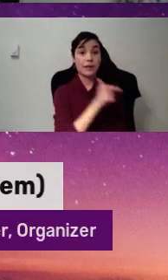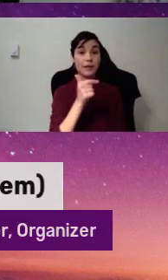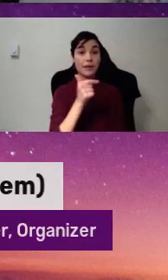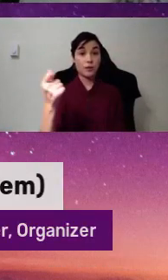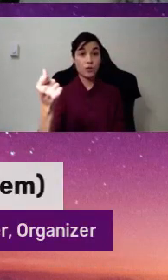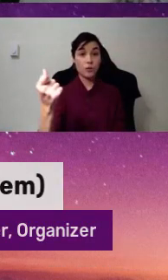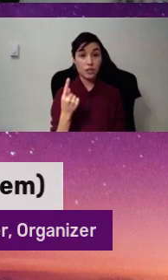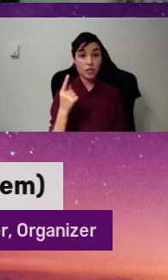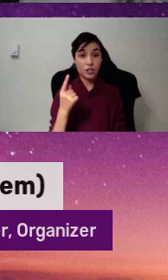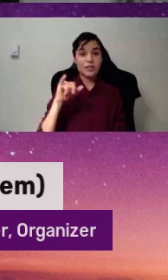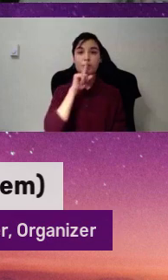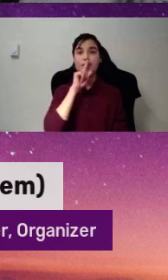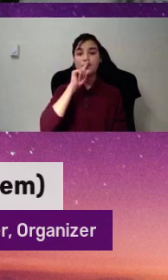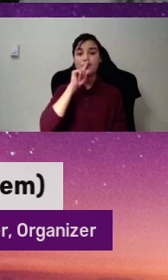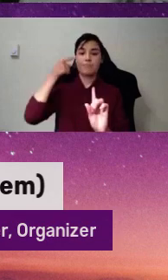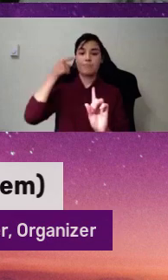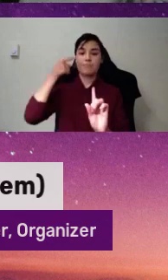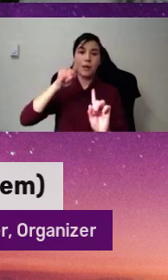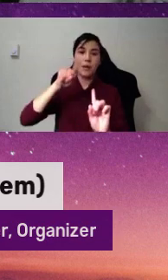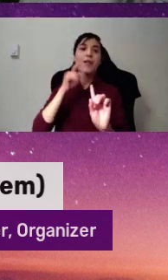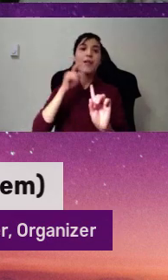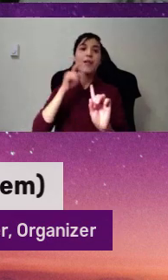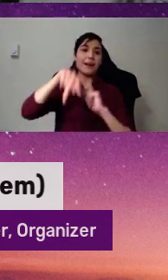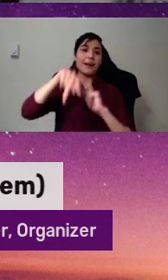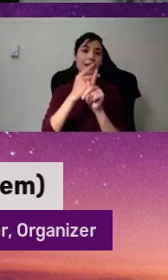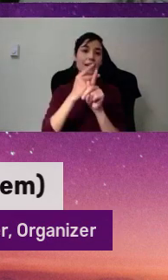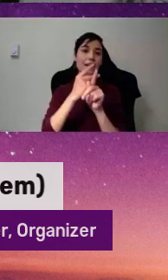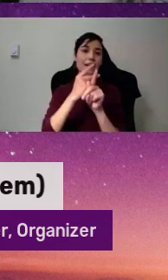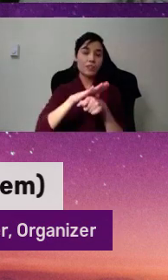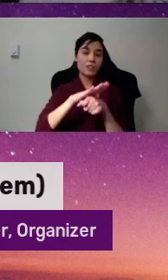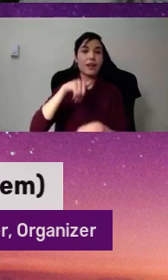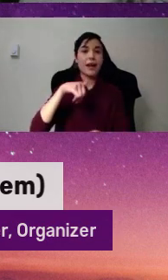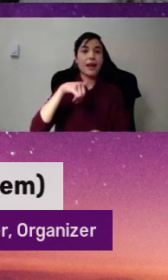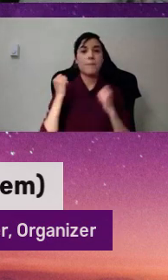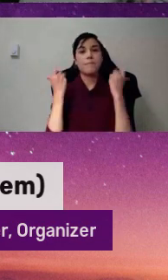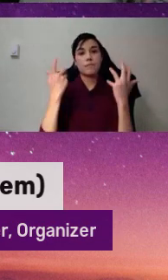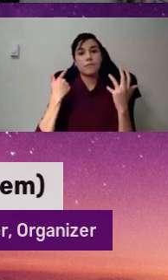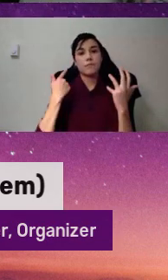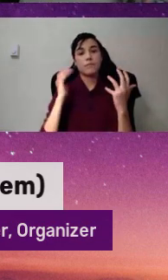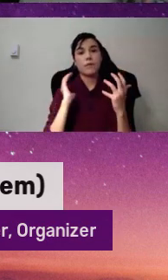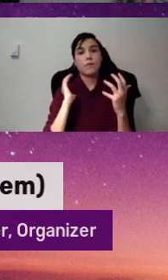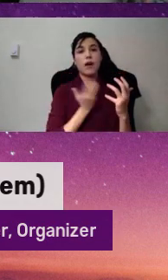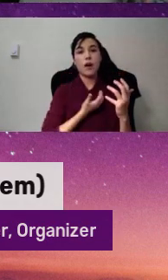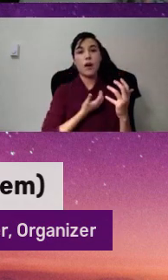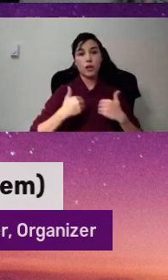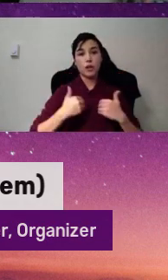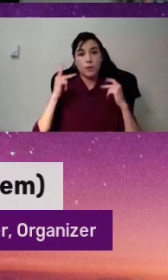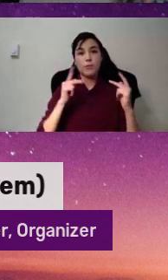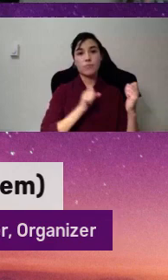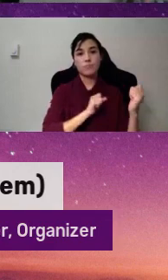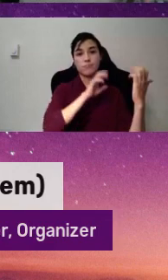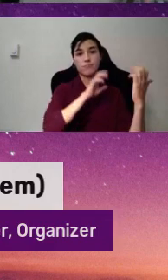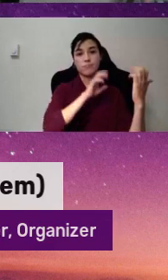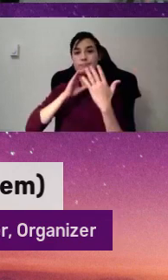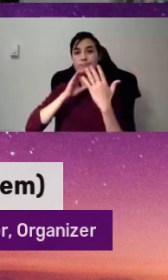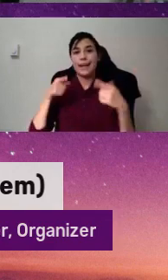those pressures that many of our young people are facing as they are coming into this world and